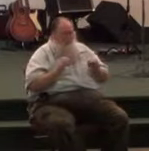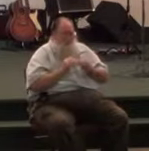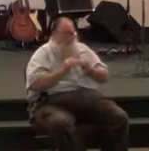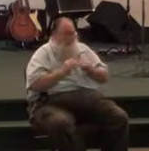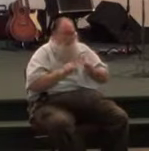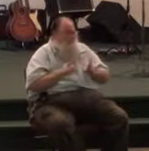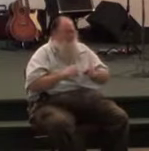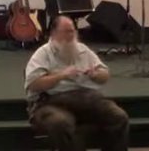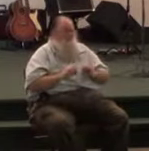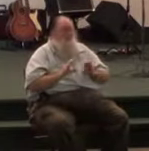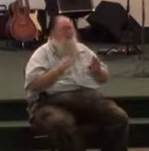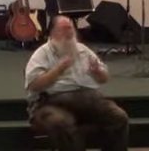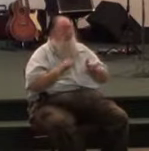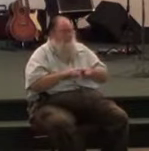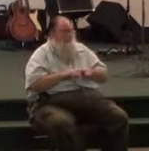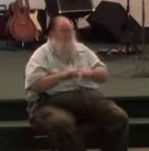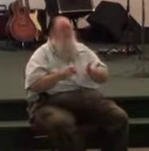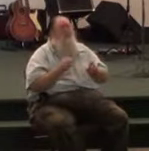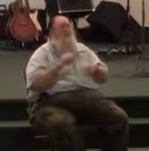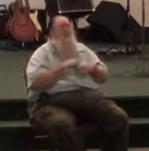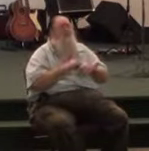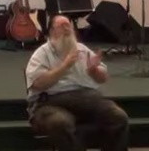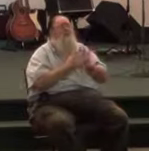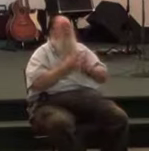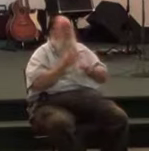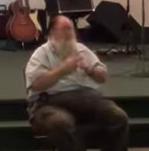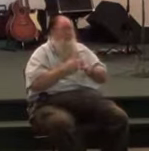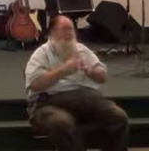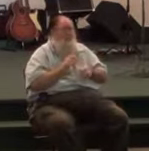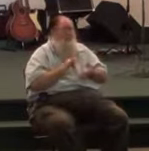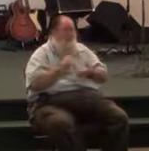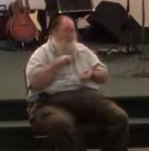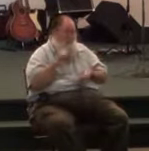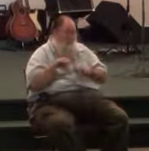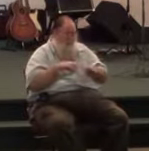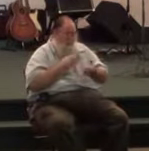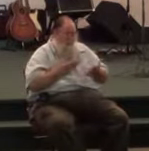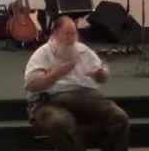It's in the name of Jesus that we have to do things.